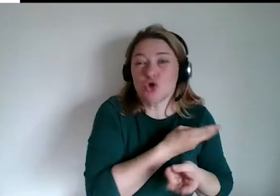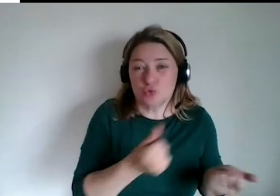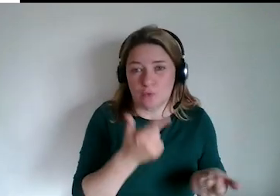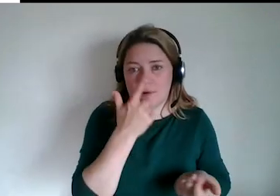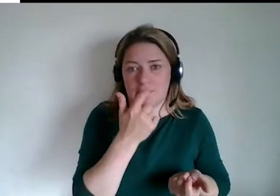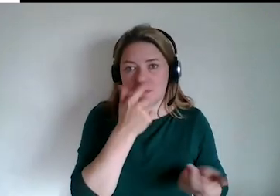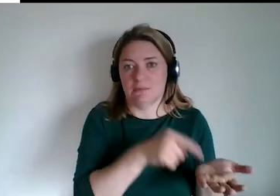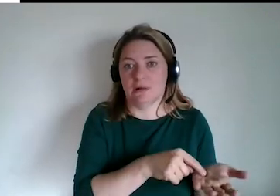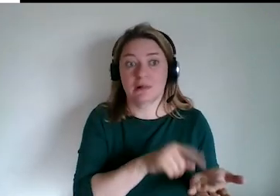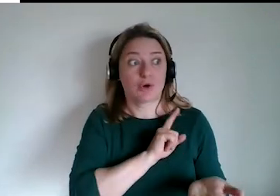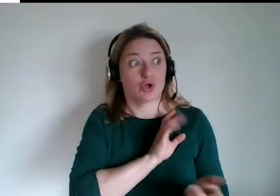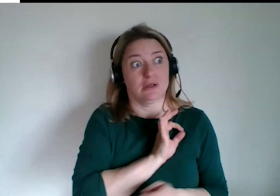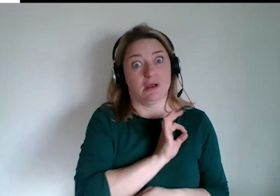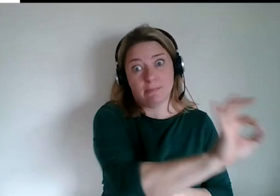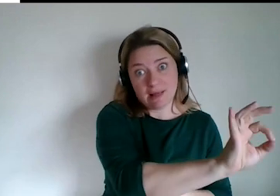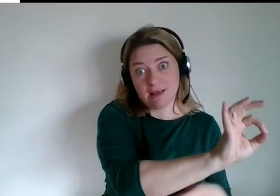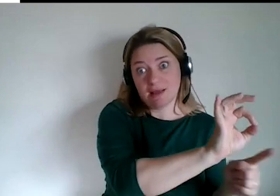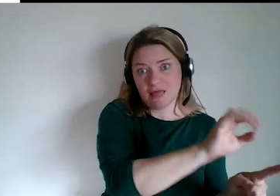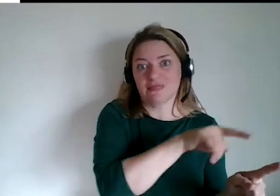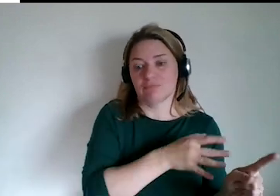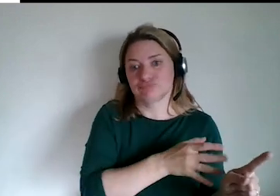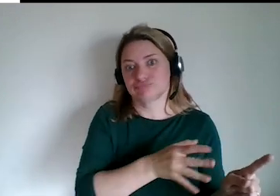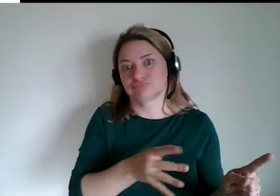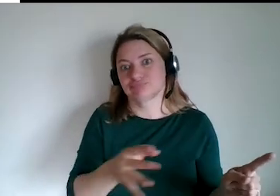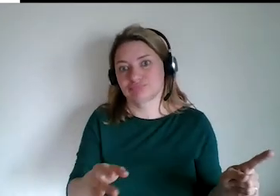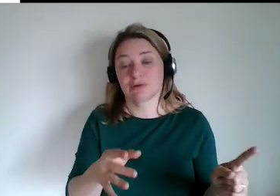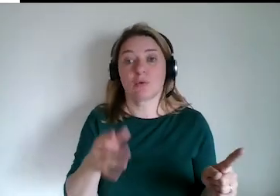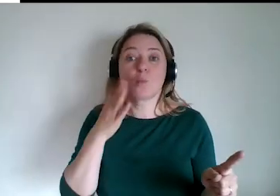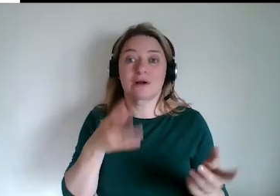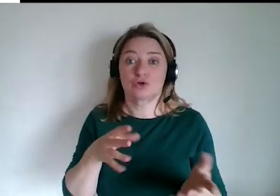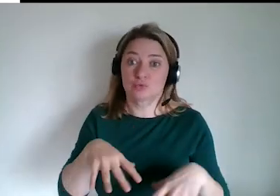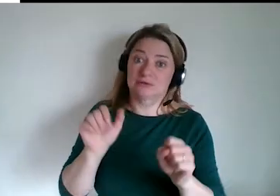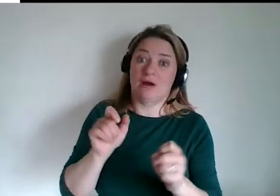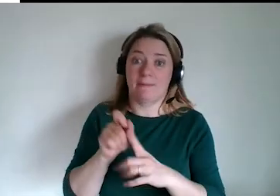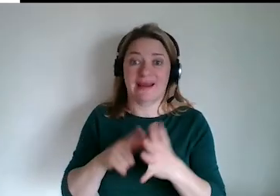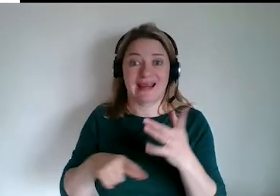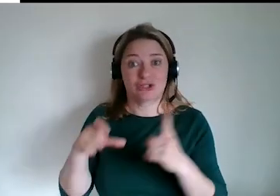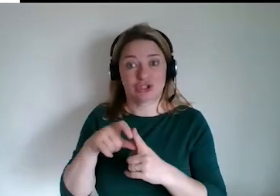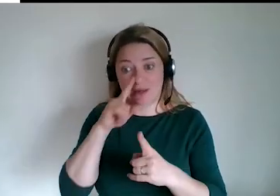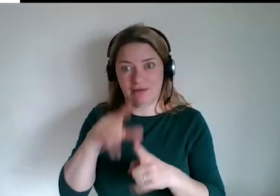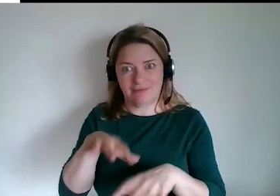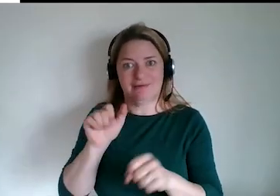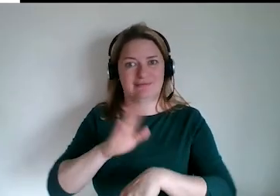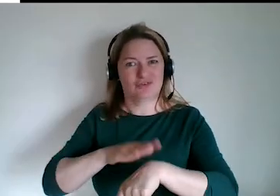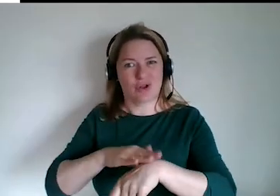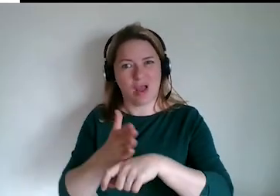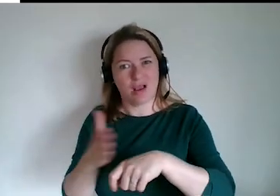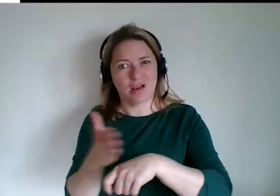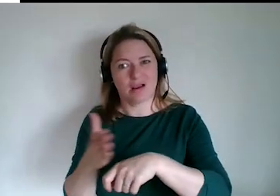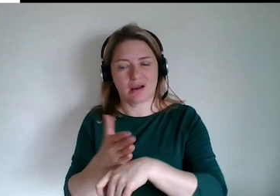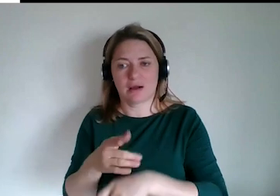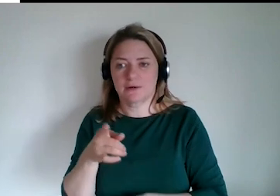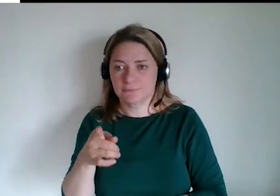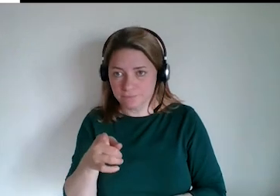as you can, because once you get obviously register for a PhD, the clock's ticking. So you can put in your UKMED